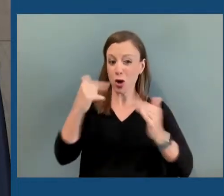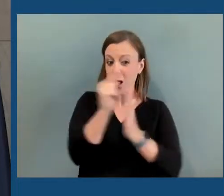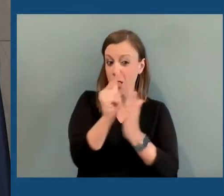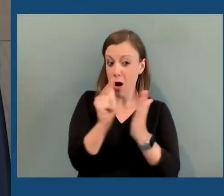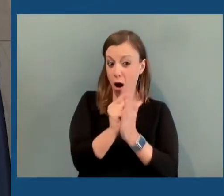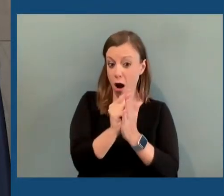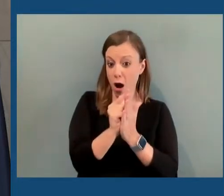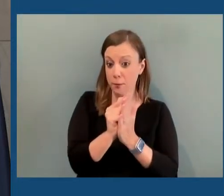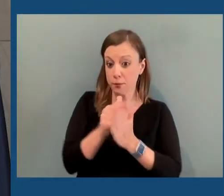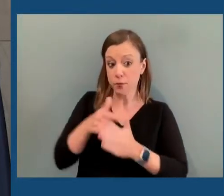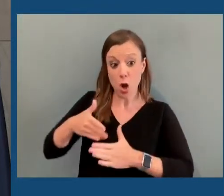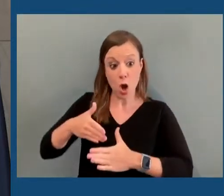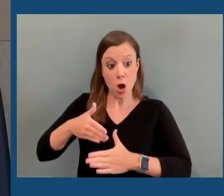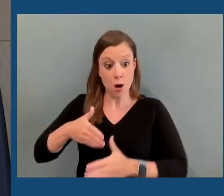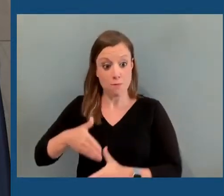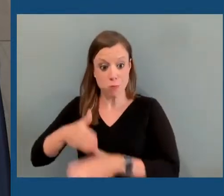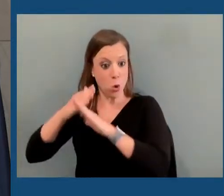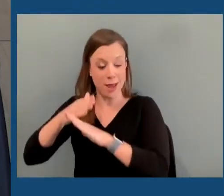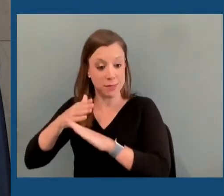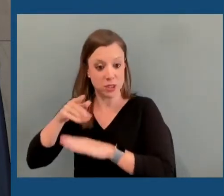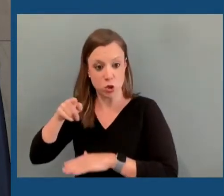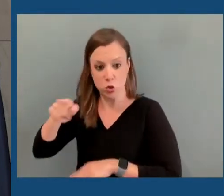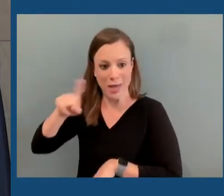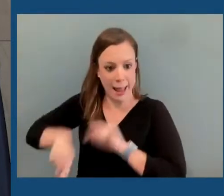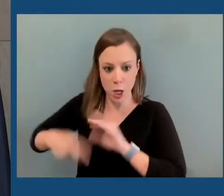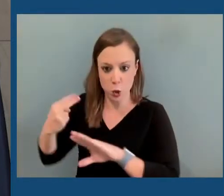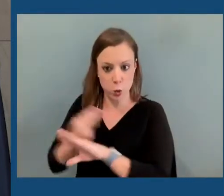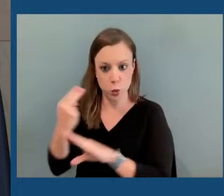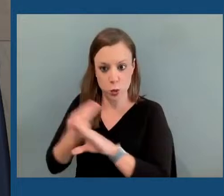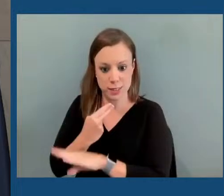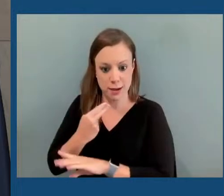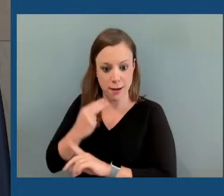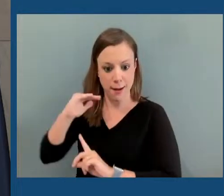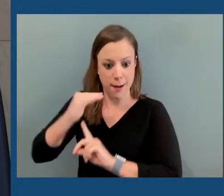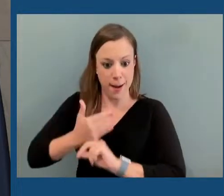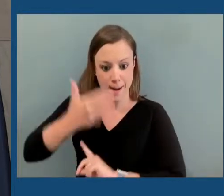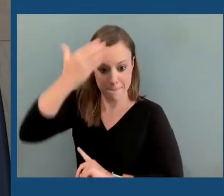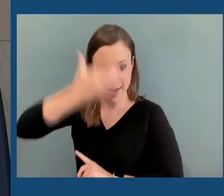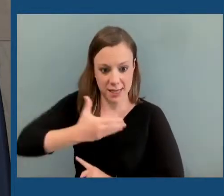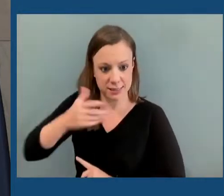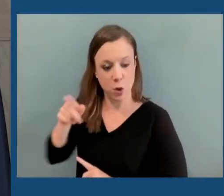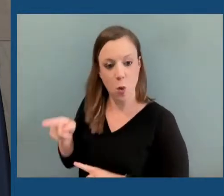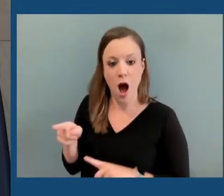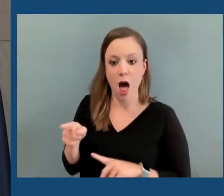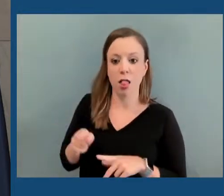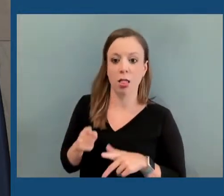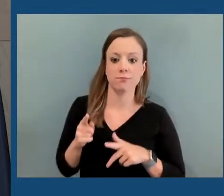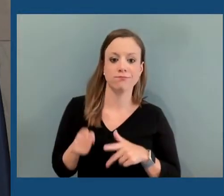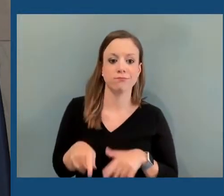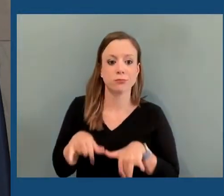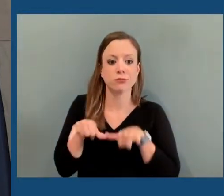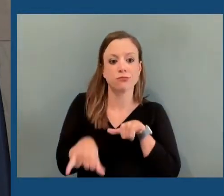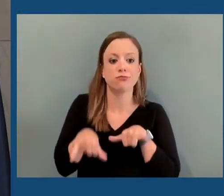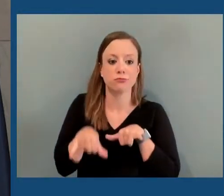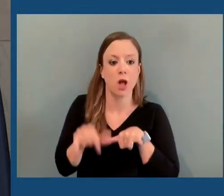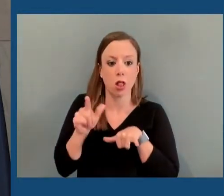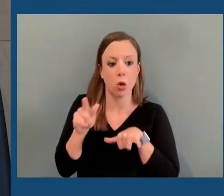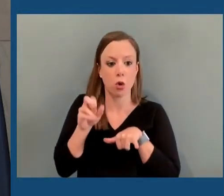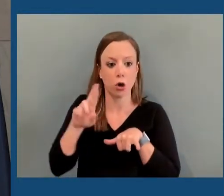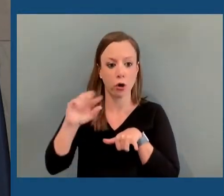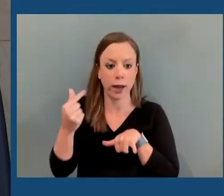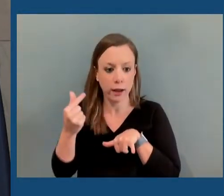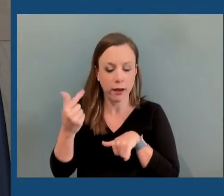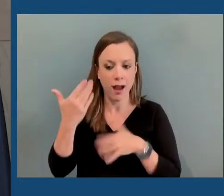while loitering. Okay? I don't know that that's required today. We're looking to stop criminal activity,